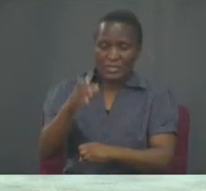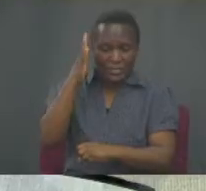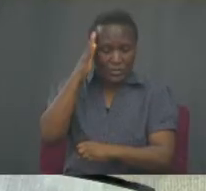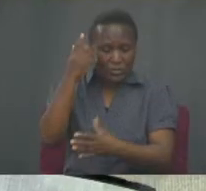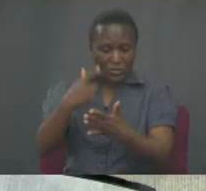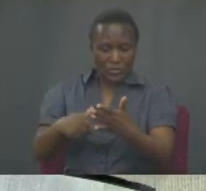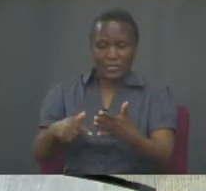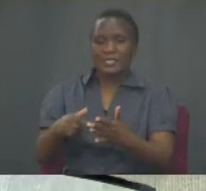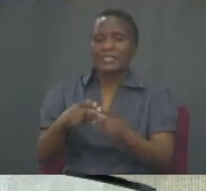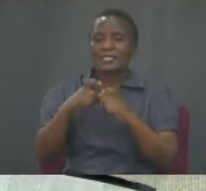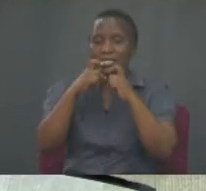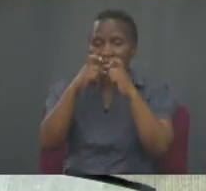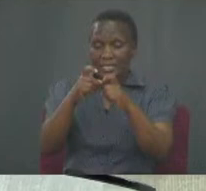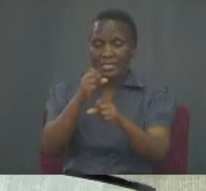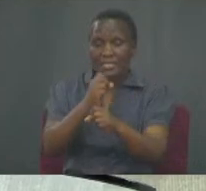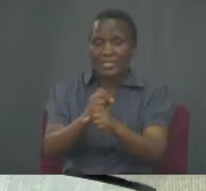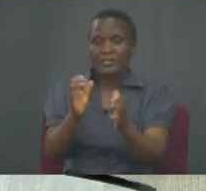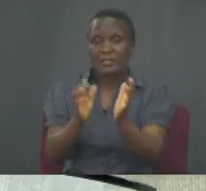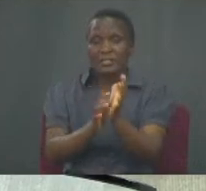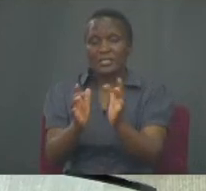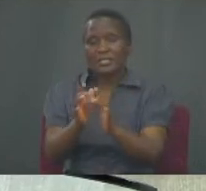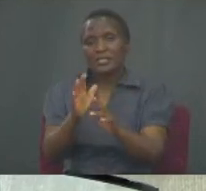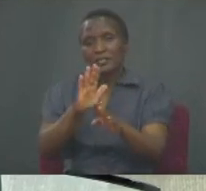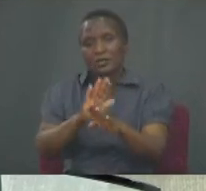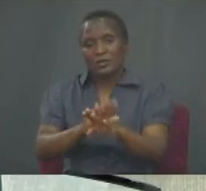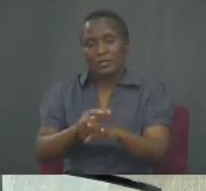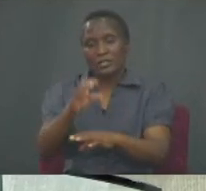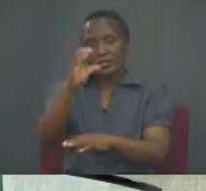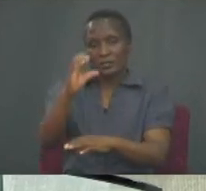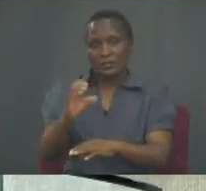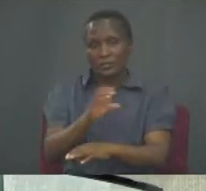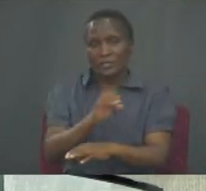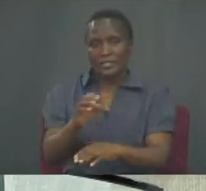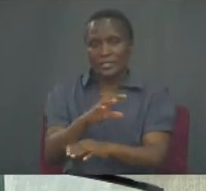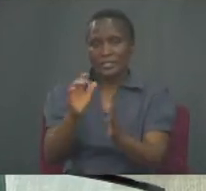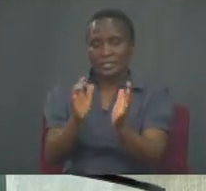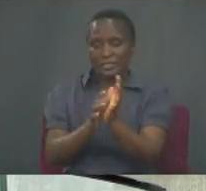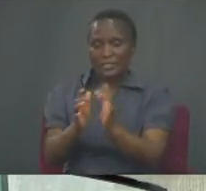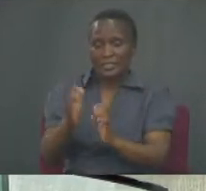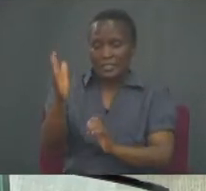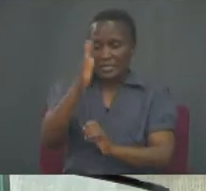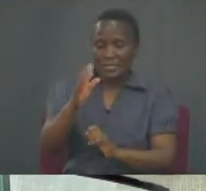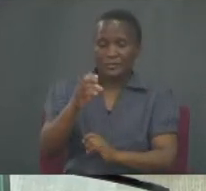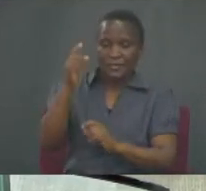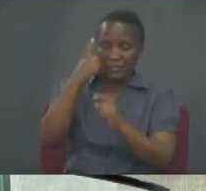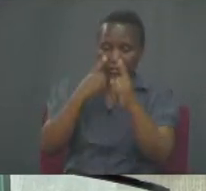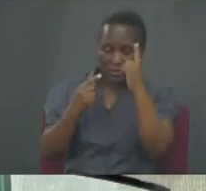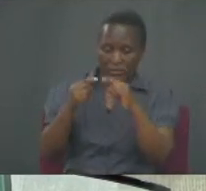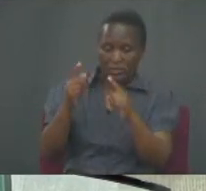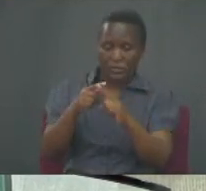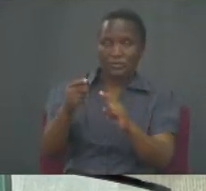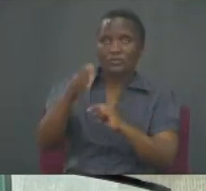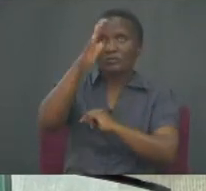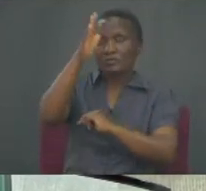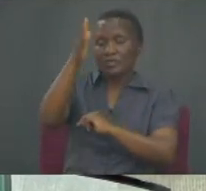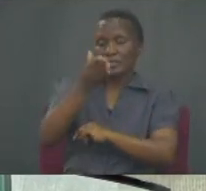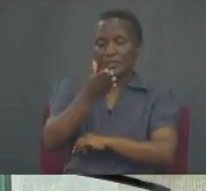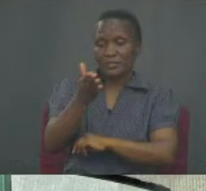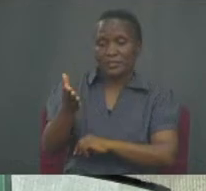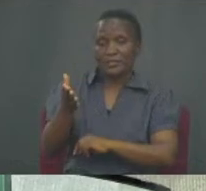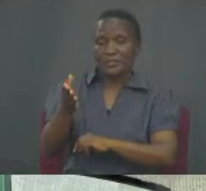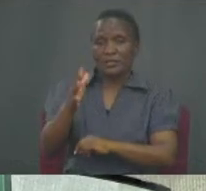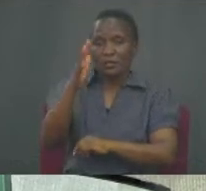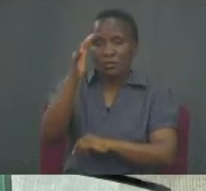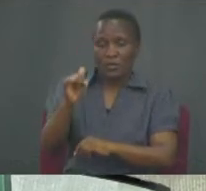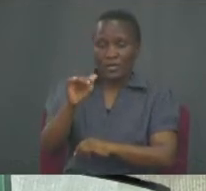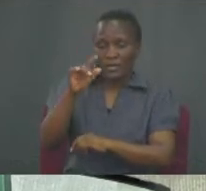eternity past, Jesus had never cried to his father to say, "Why have you left me?" But because of sin,